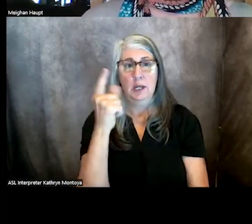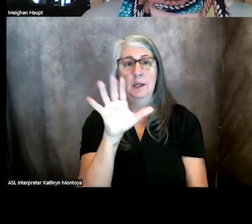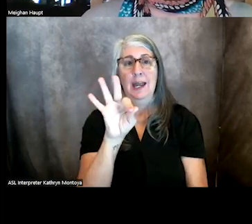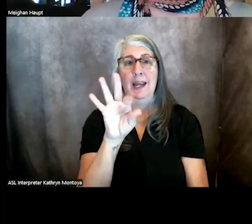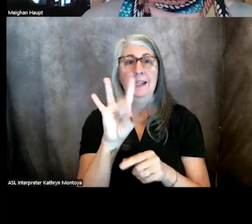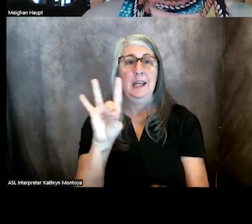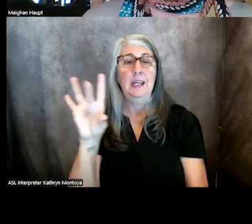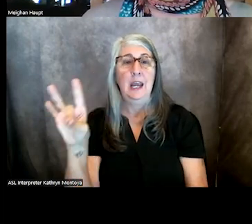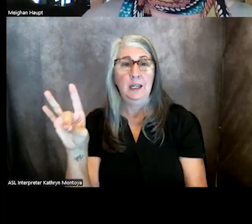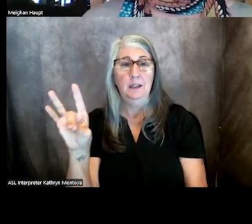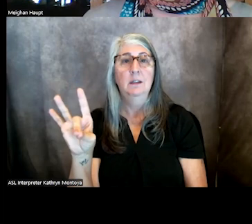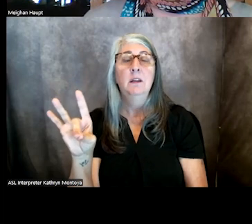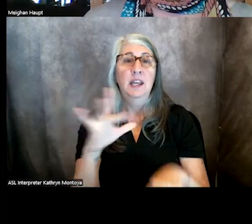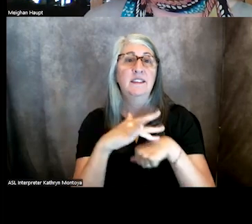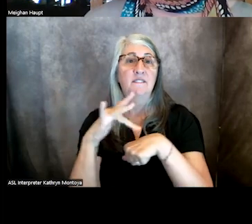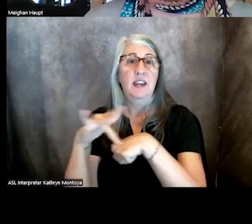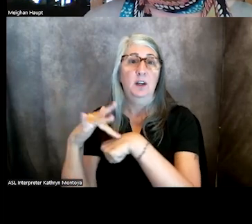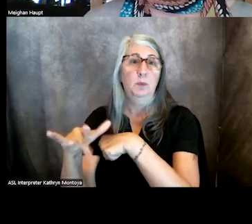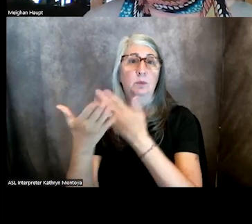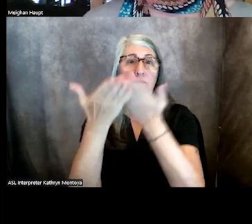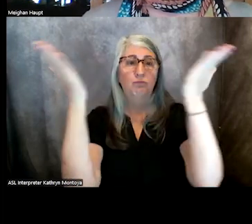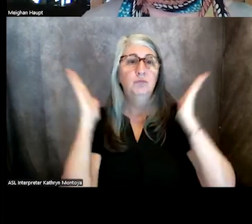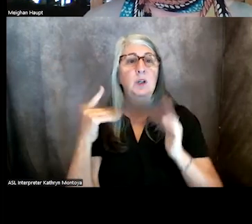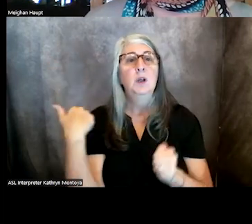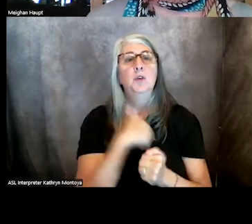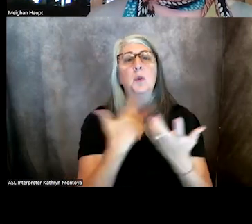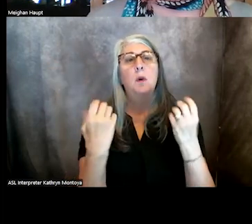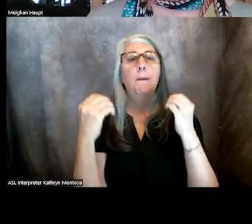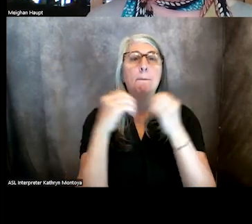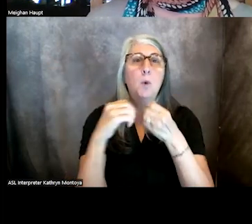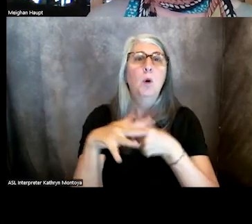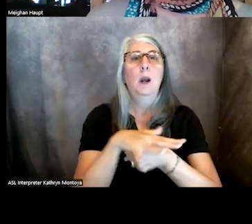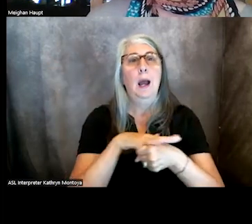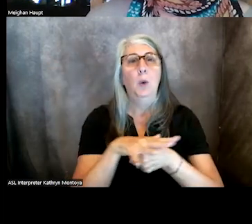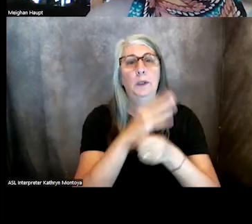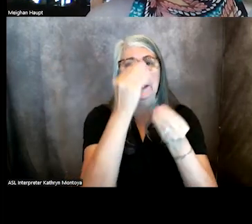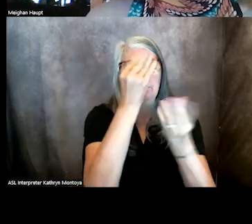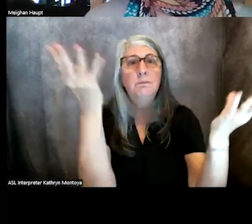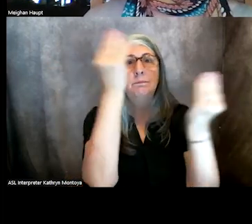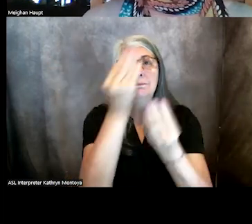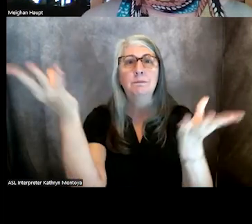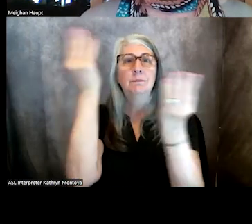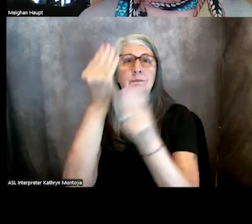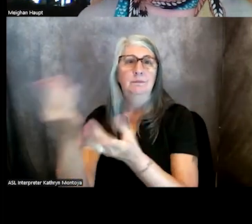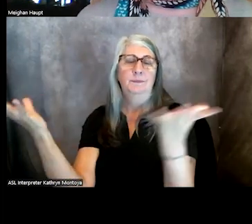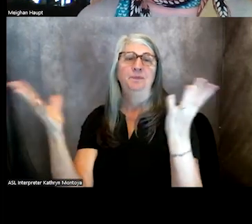988 is available. So we definitely want to do more outreach, but this kind of gives us a barometer for